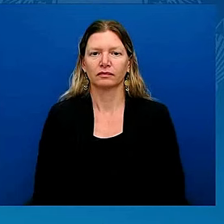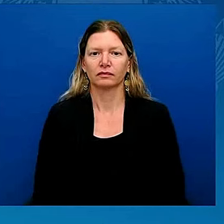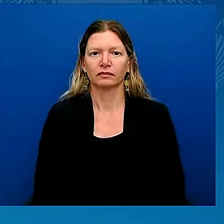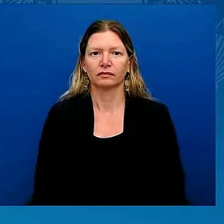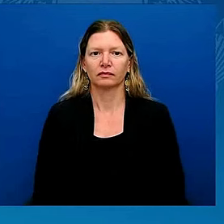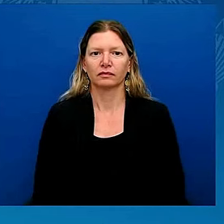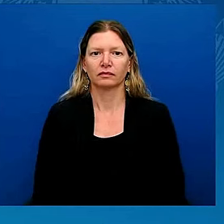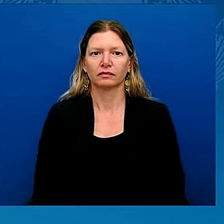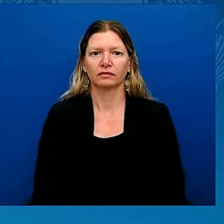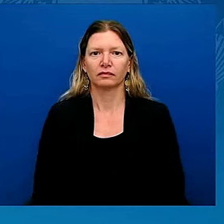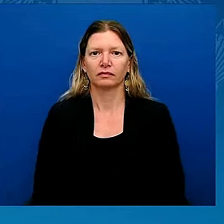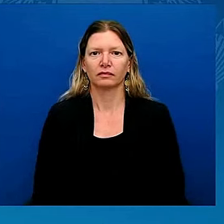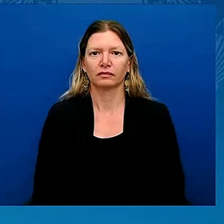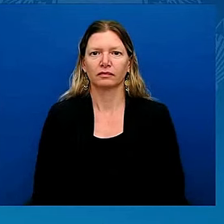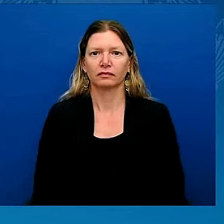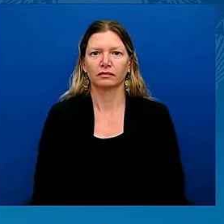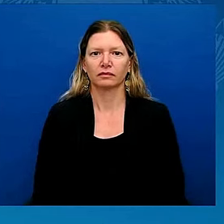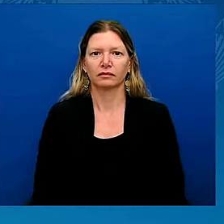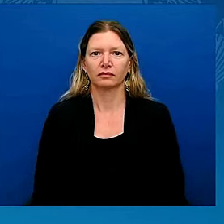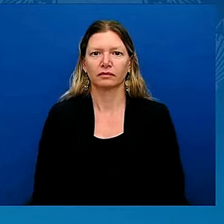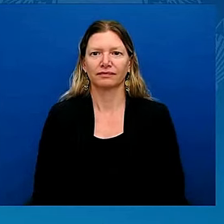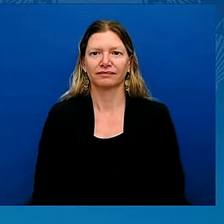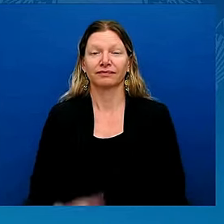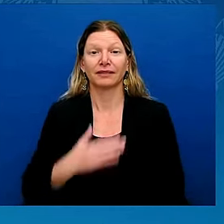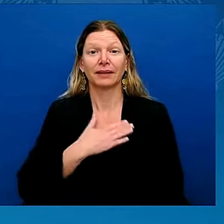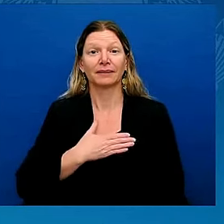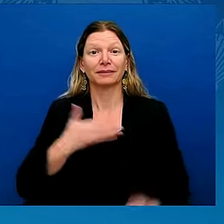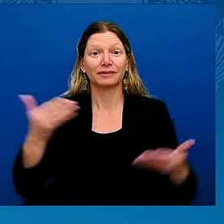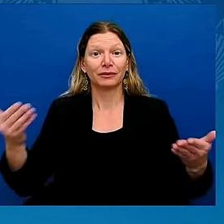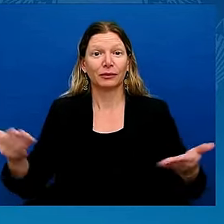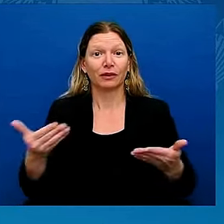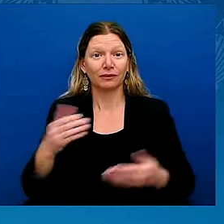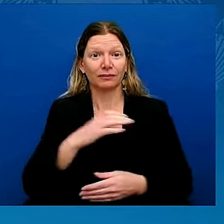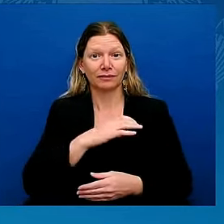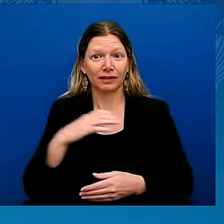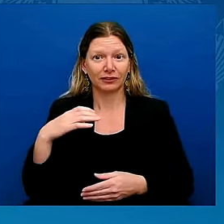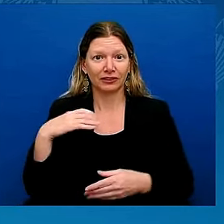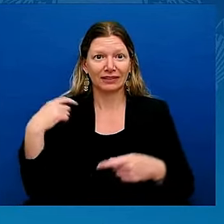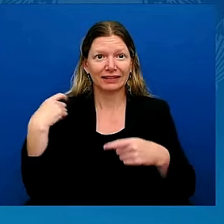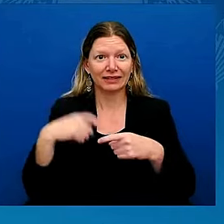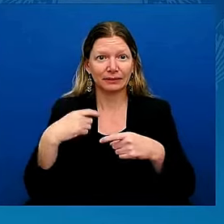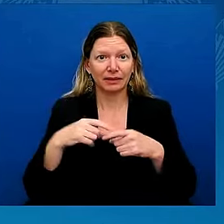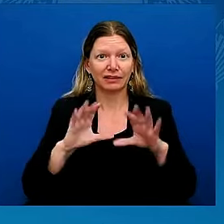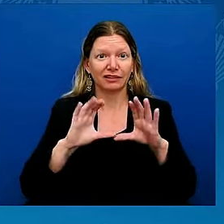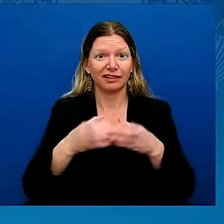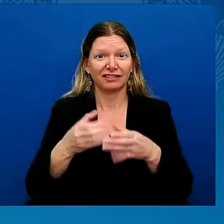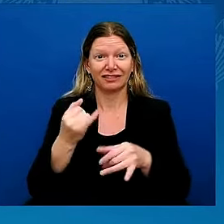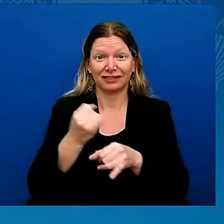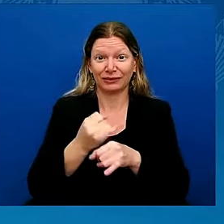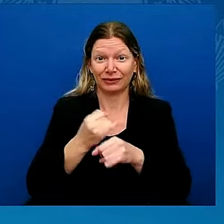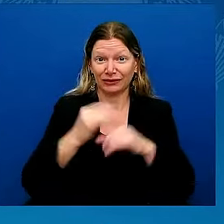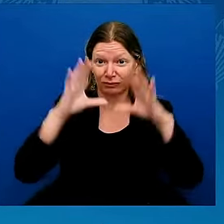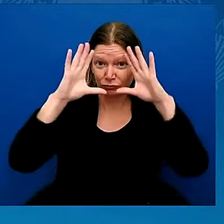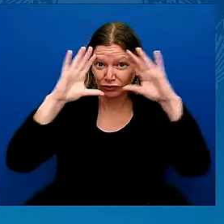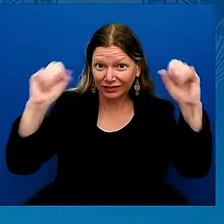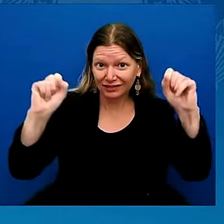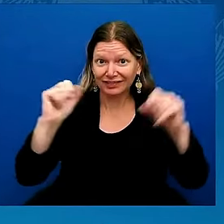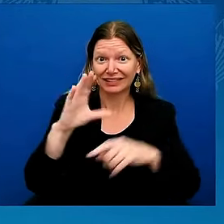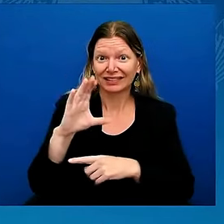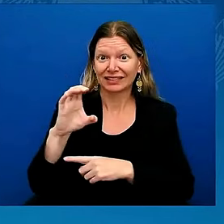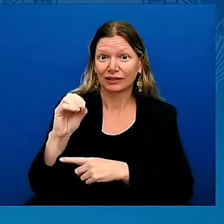Please welcome Congressional Hispanic Caucus Institute President and CEO, Marco Davis.